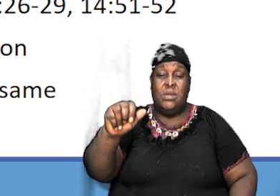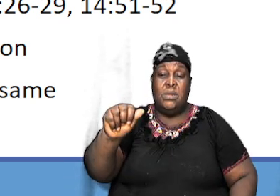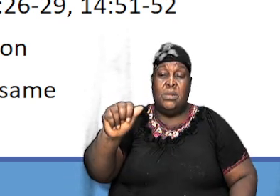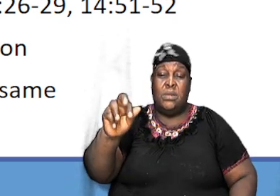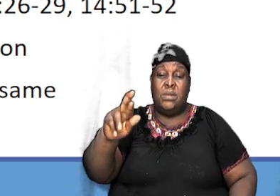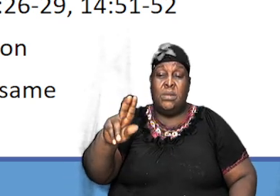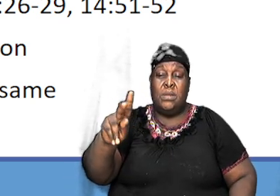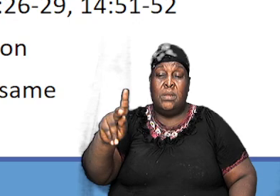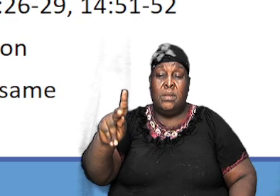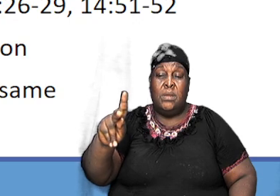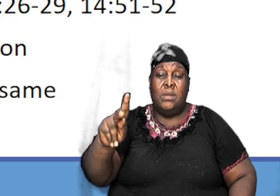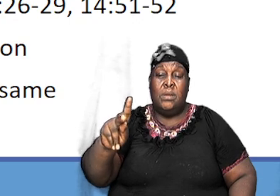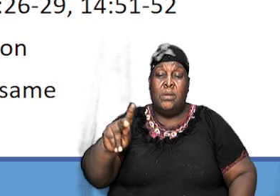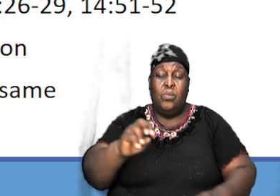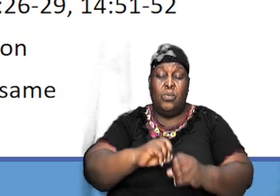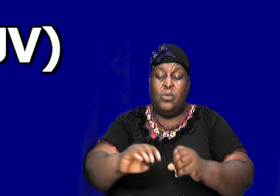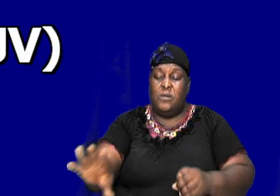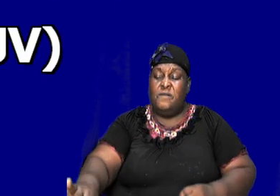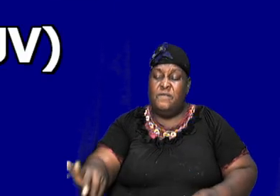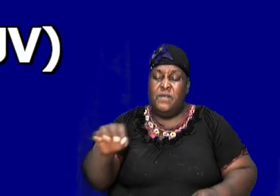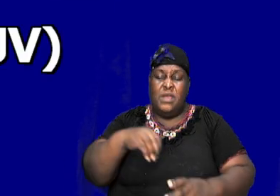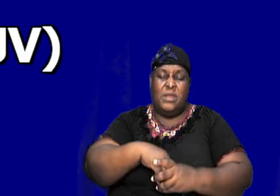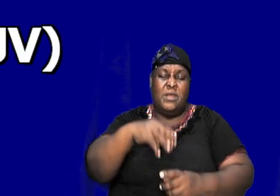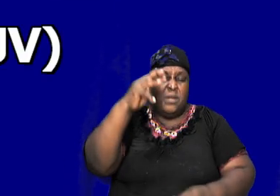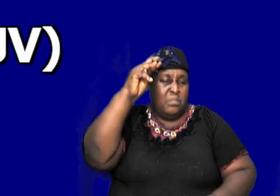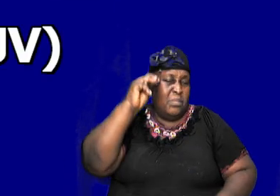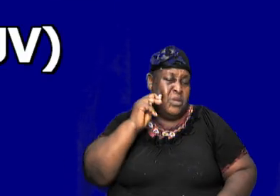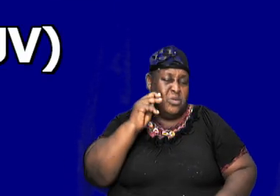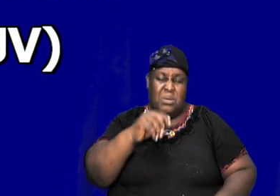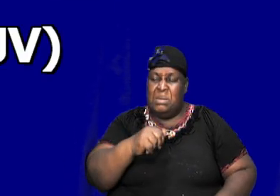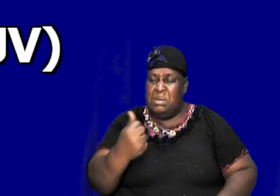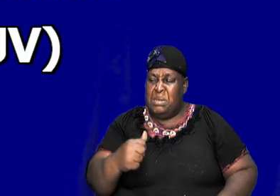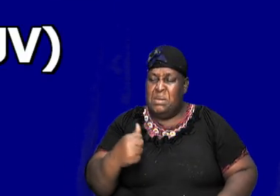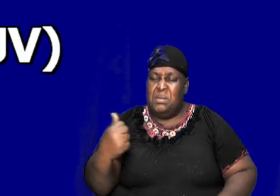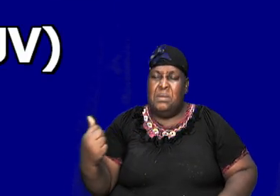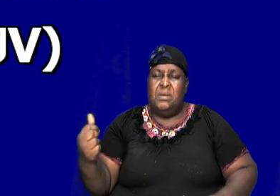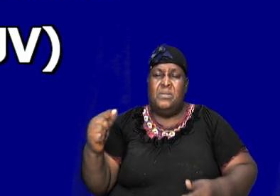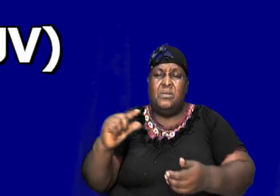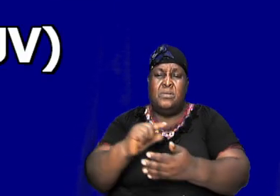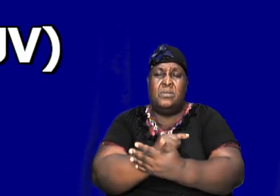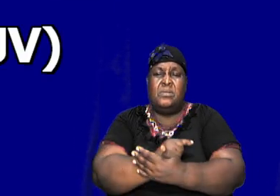this in Matthew and in any other of the gospel.